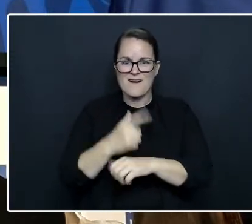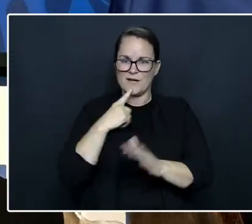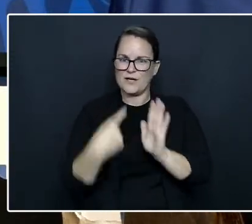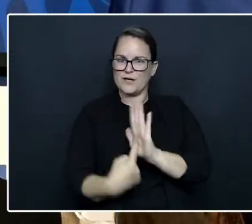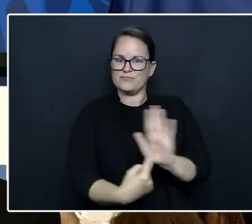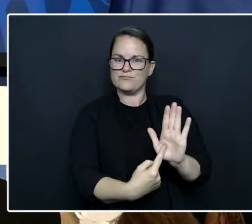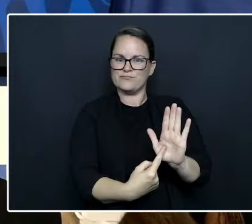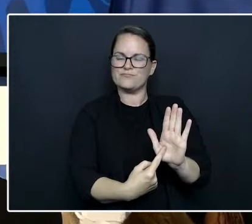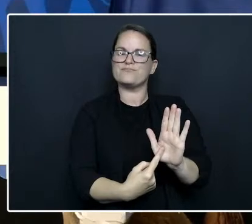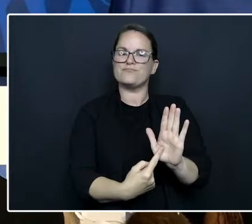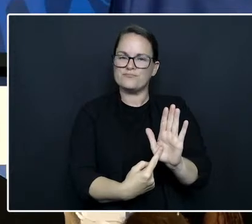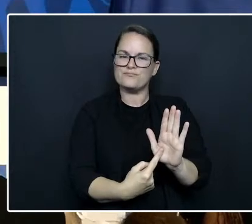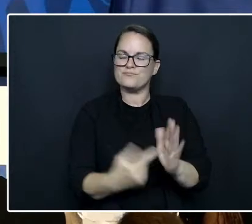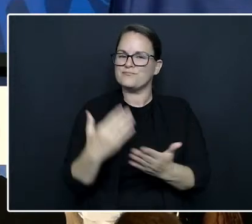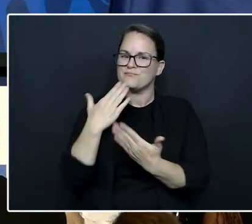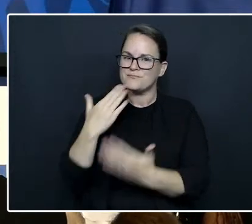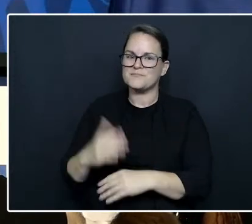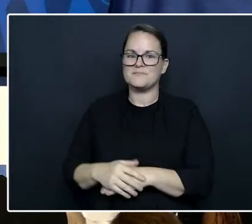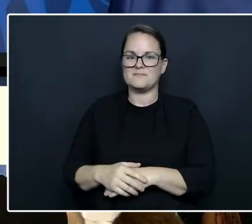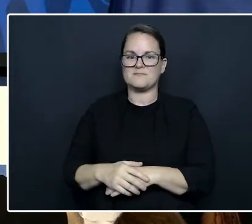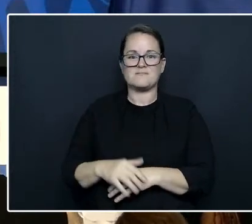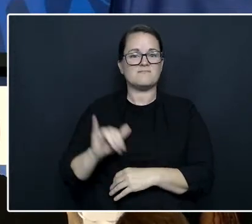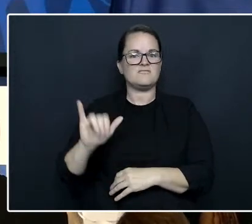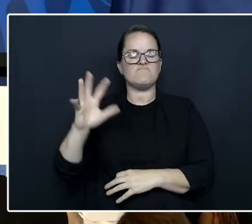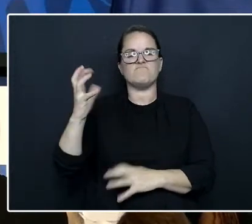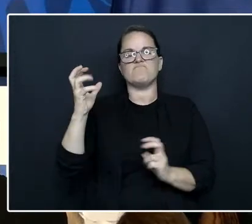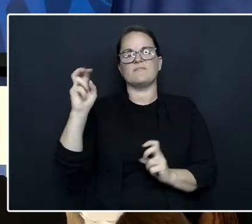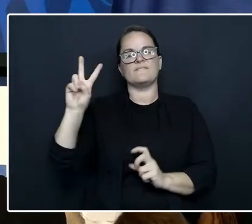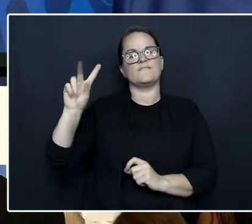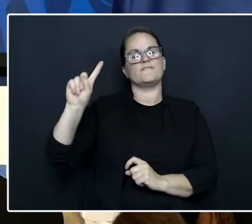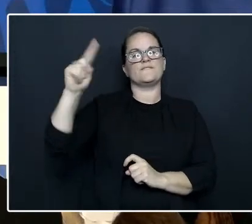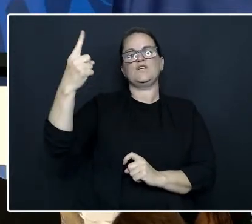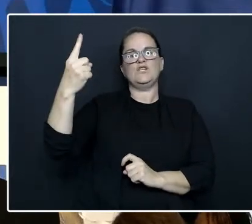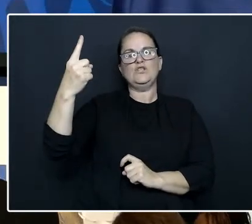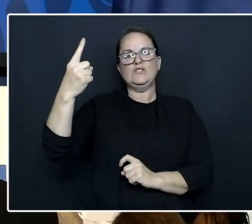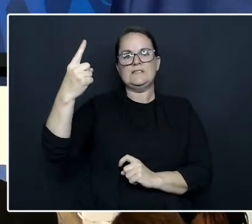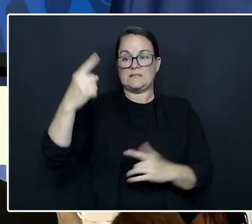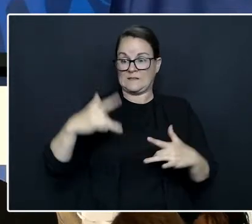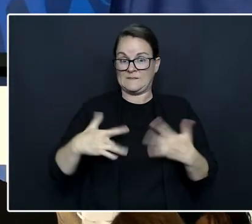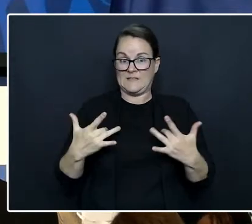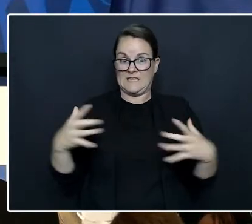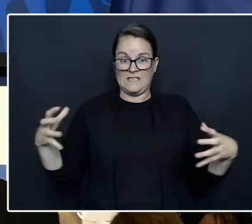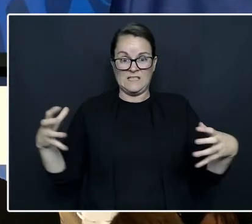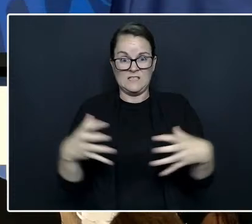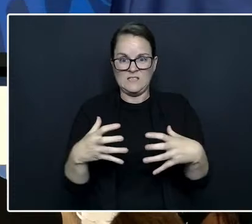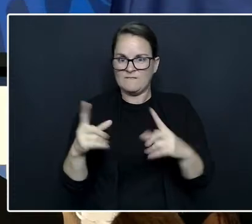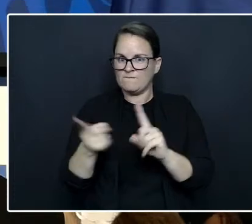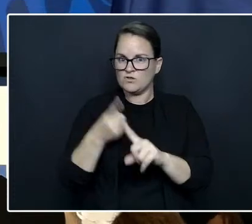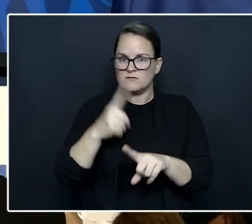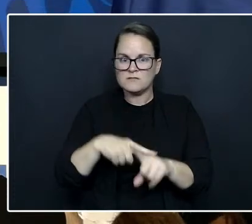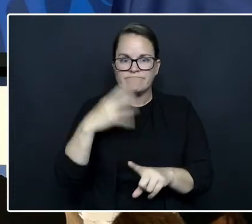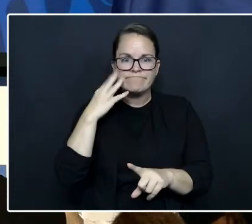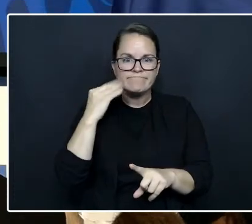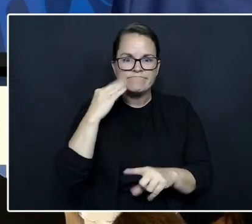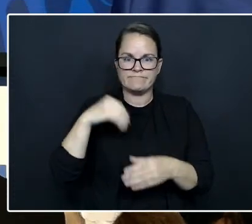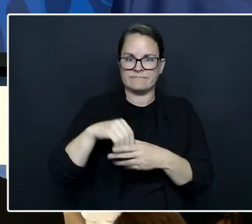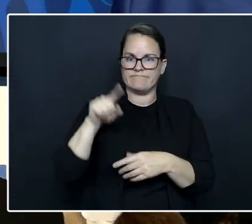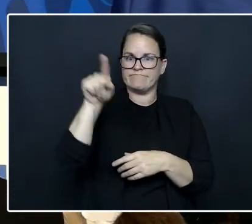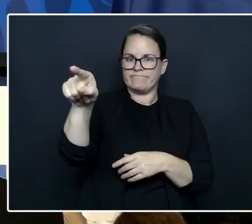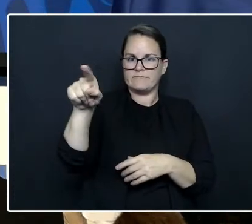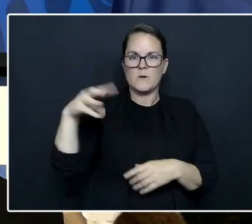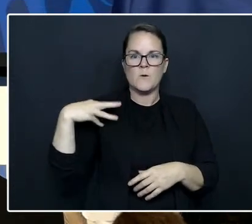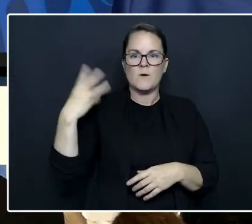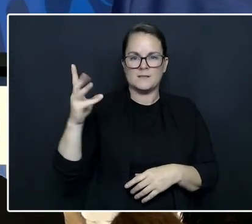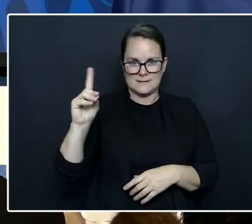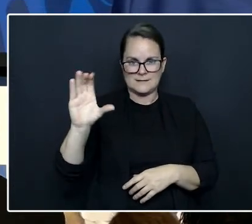This is the first of its kind event that was held in Washington, D.C., and I was